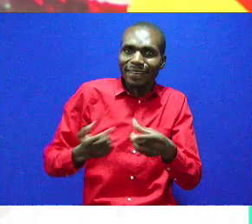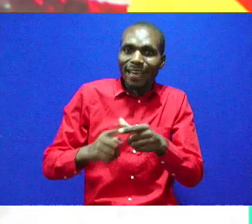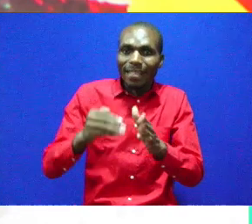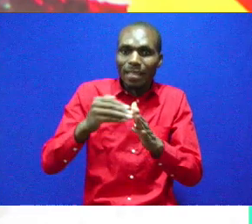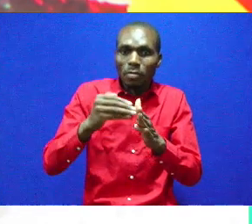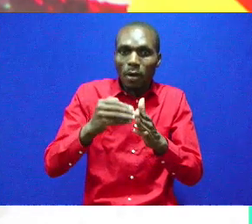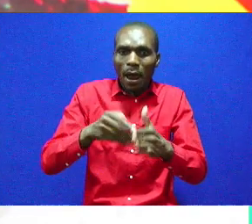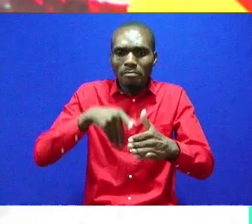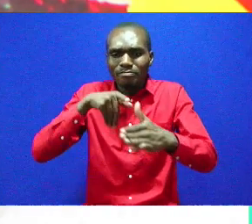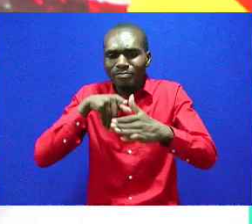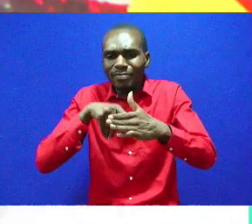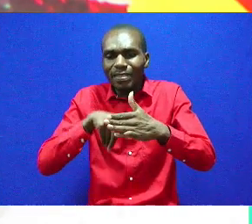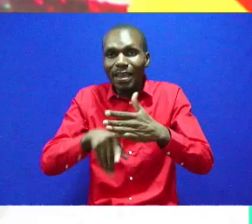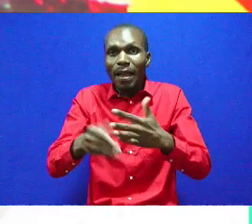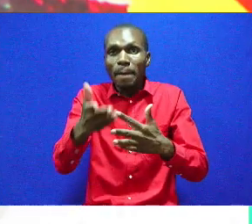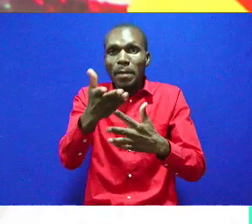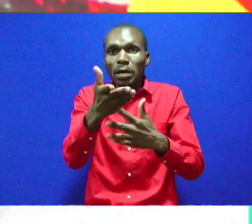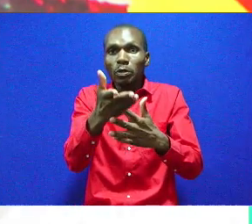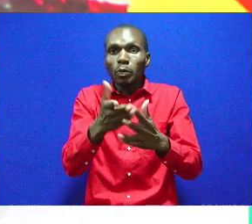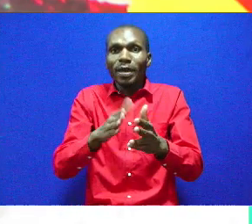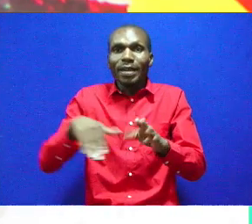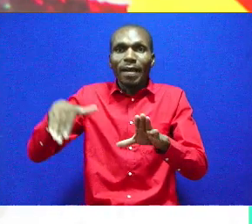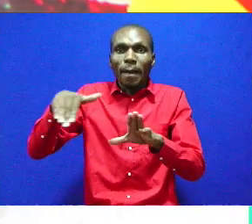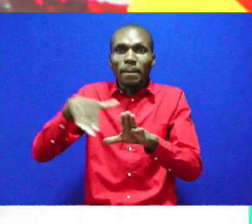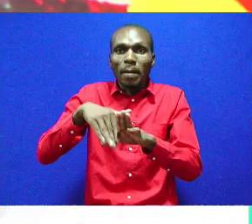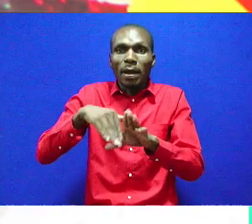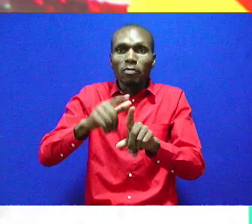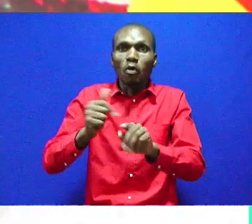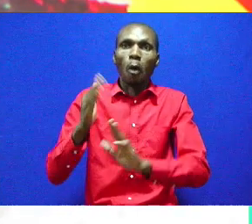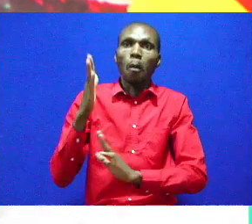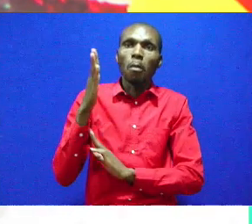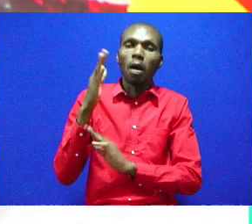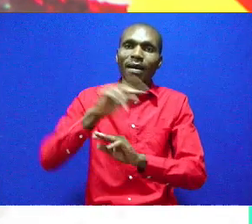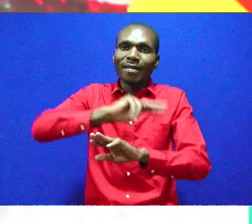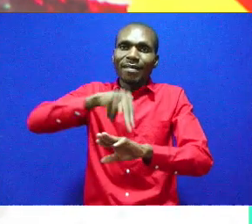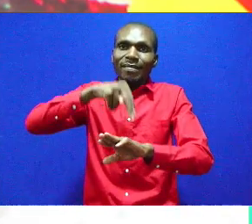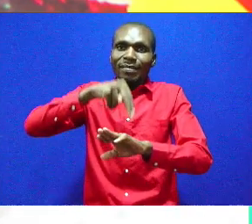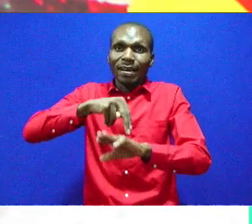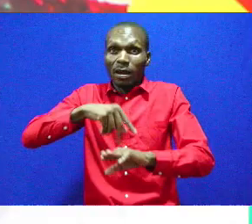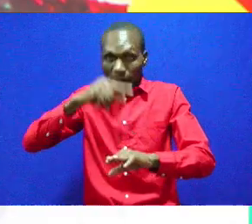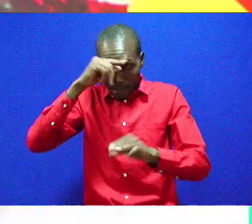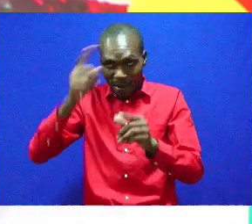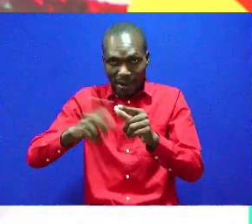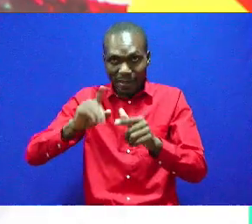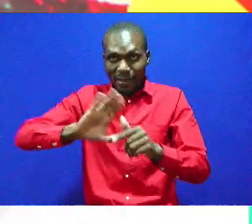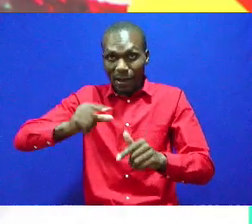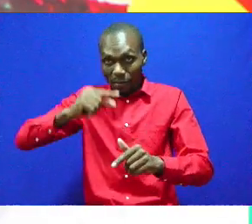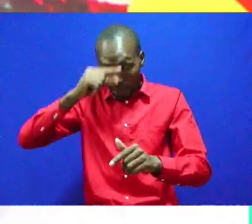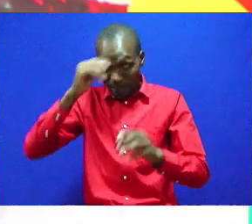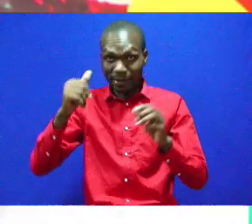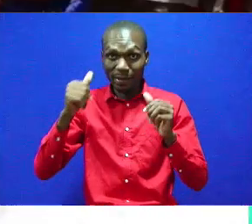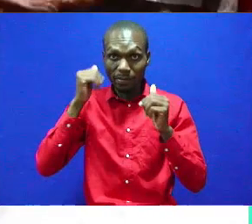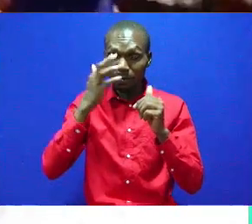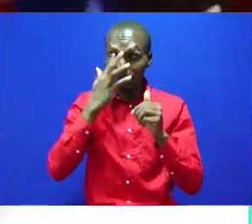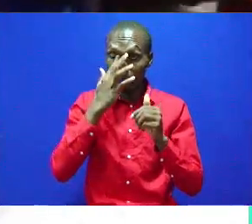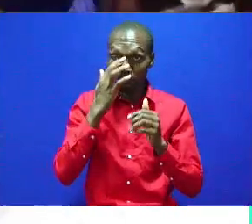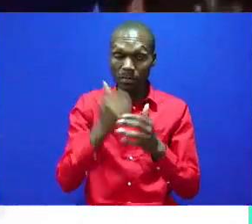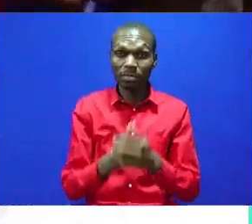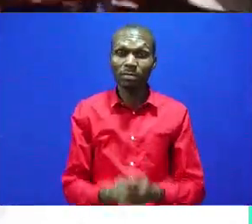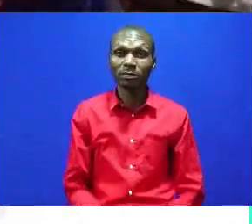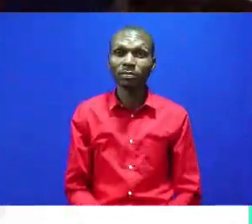obo kukwekira nwa negati ya baraya nena sense moyo burendi kuruwa seserekari nena nabayo kuruwa seserekari ye county ya Nyamira.